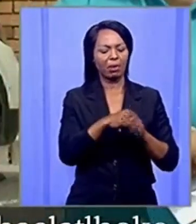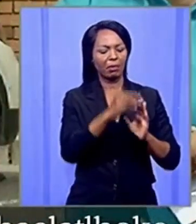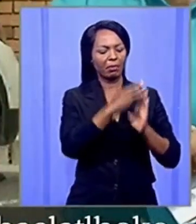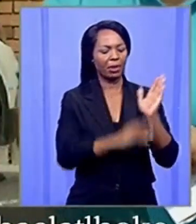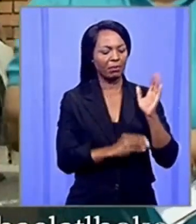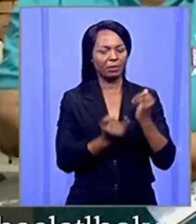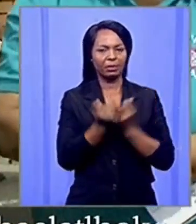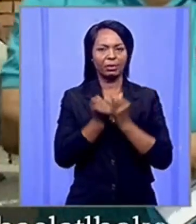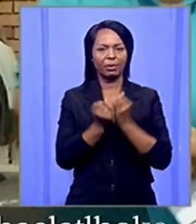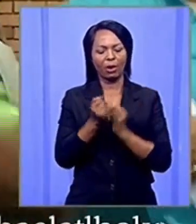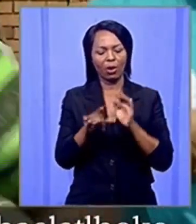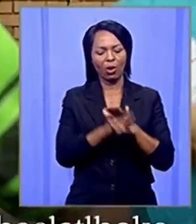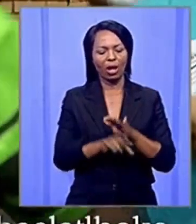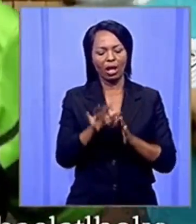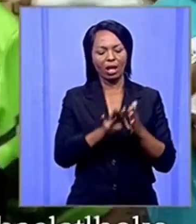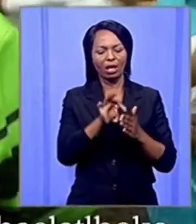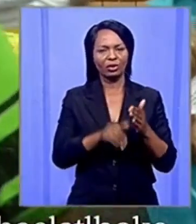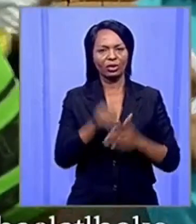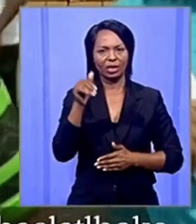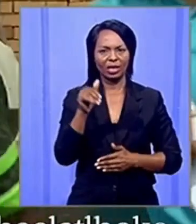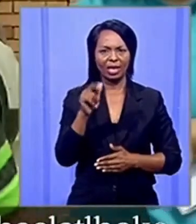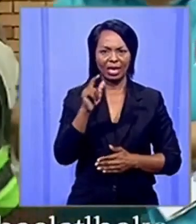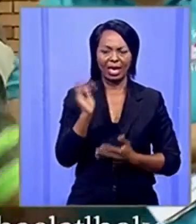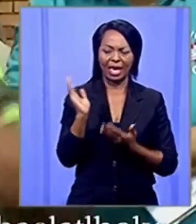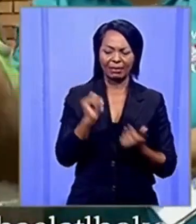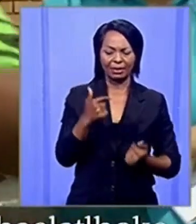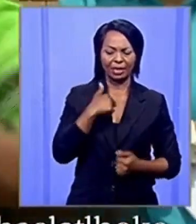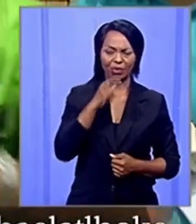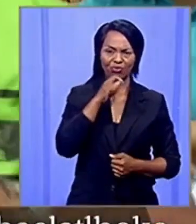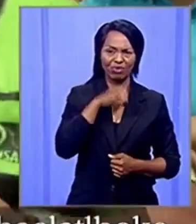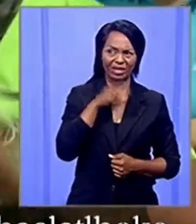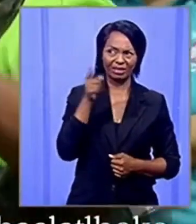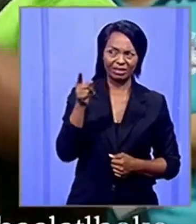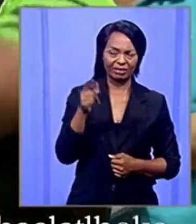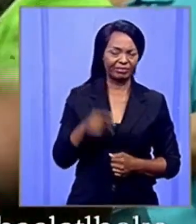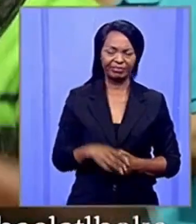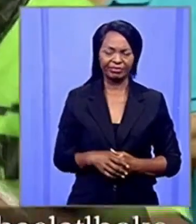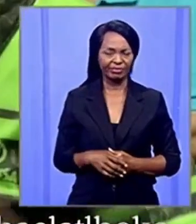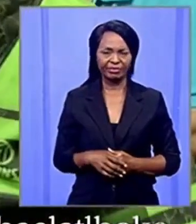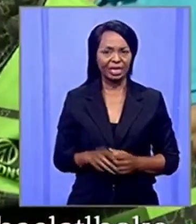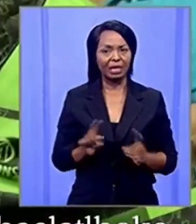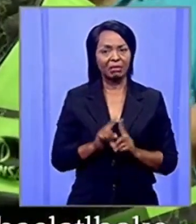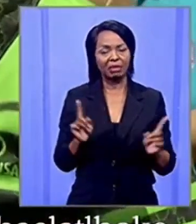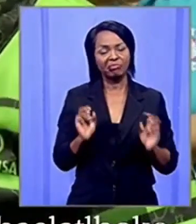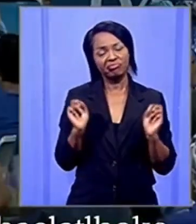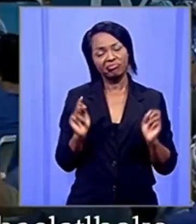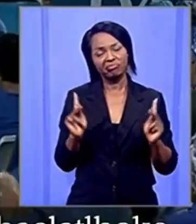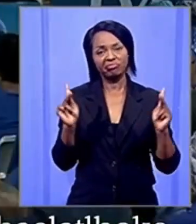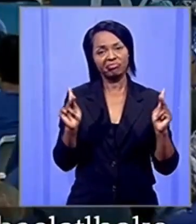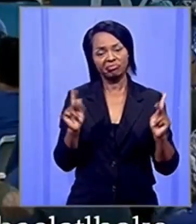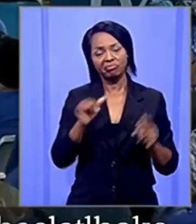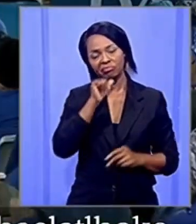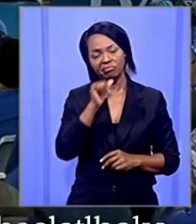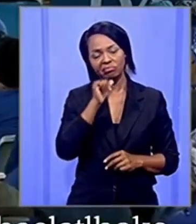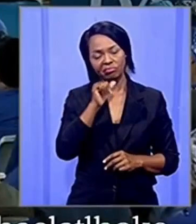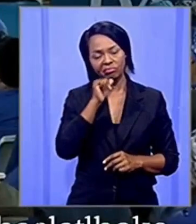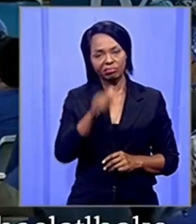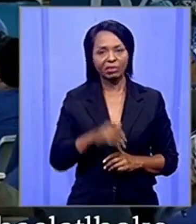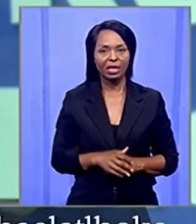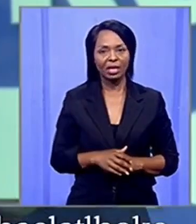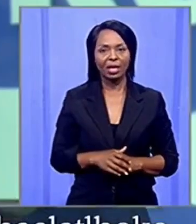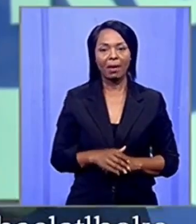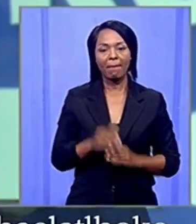law. Now, do you expect me I must trust them? But however, I'll give them the benefit of the doubt. Moeteledipele wa